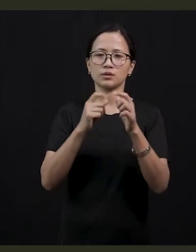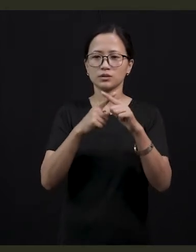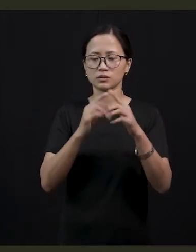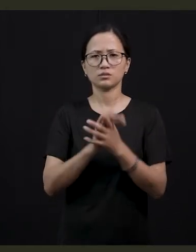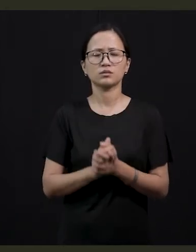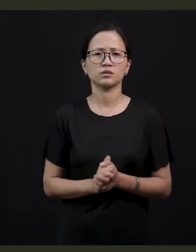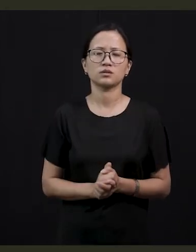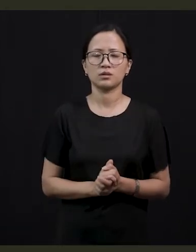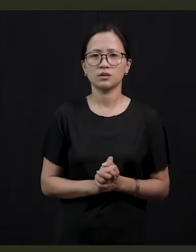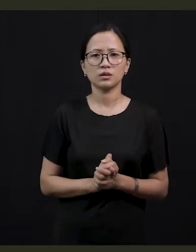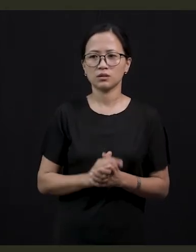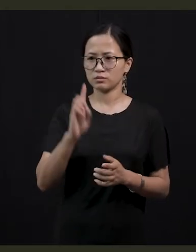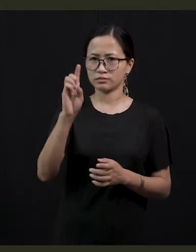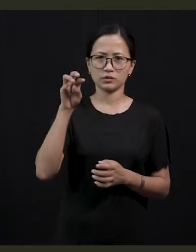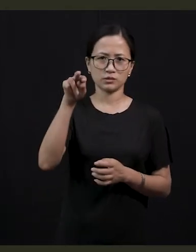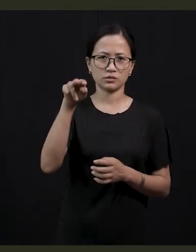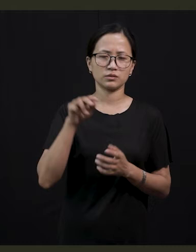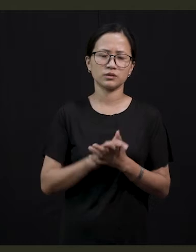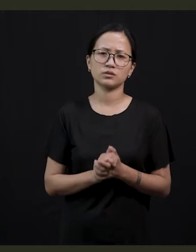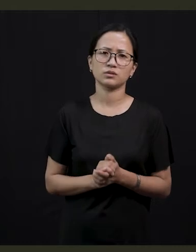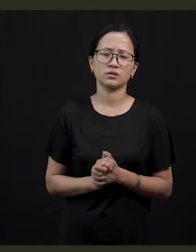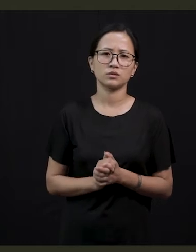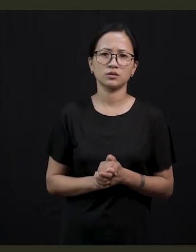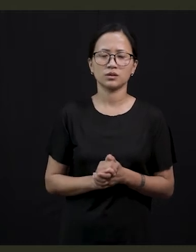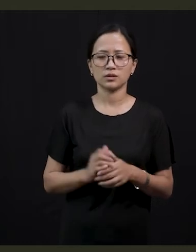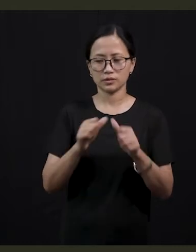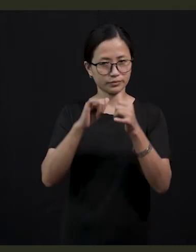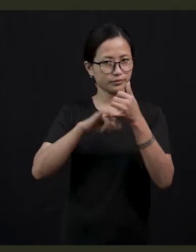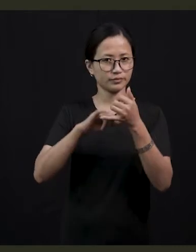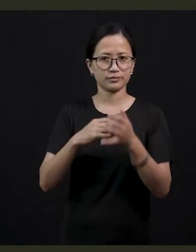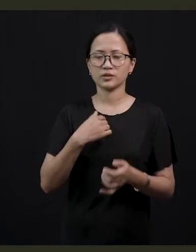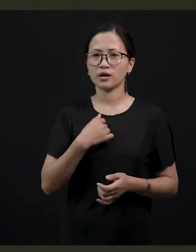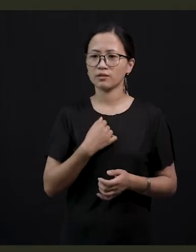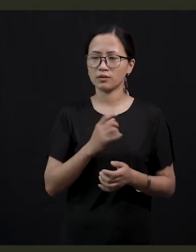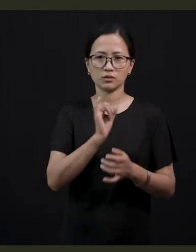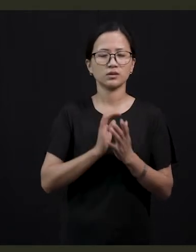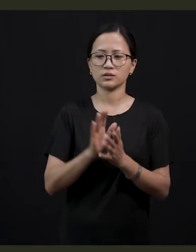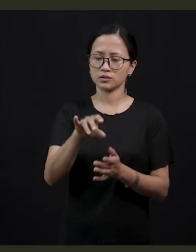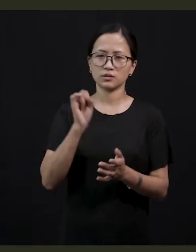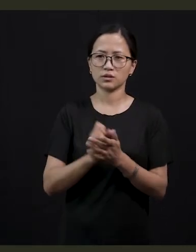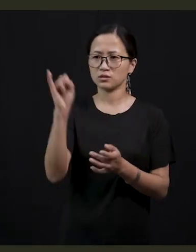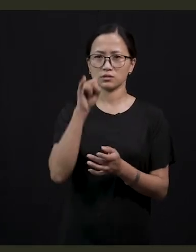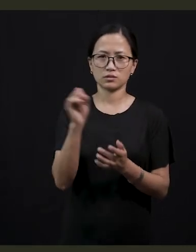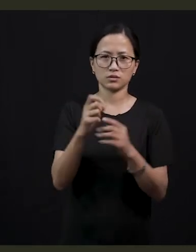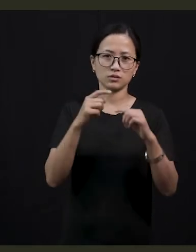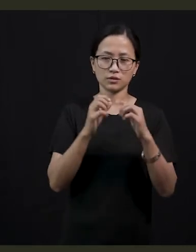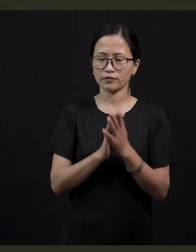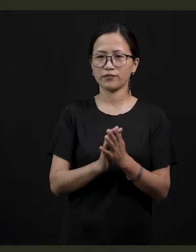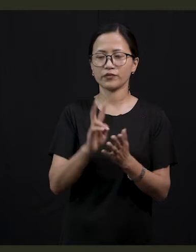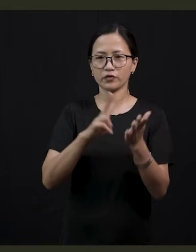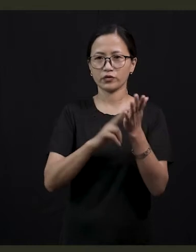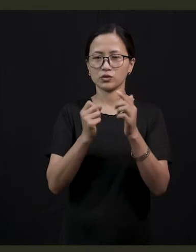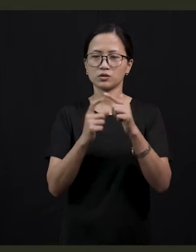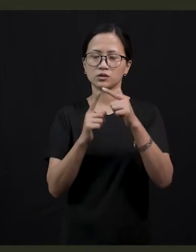the government. So, if it is a 100-member assembly and I get 60 votes, so which means it is more